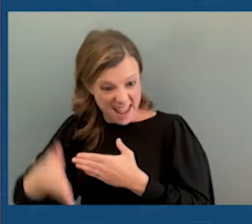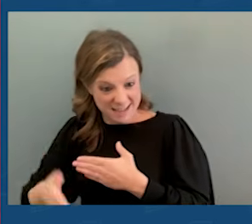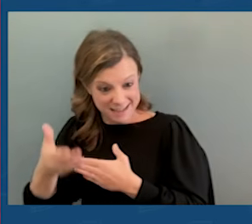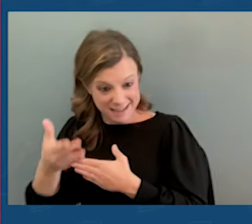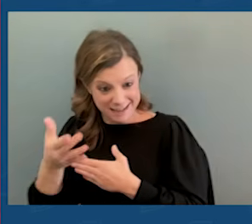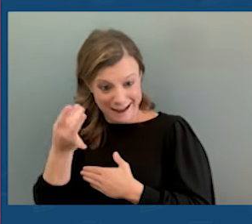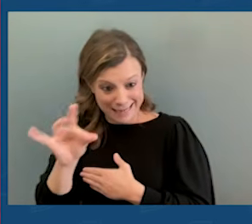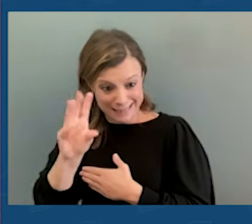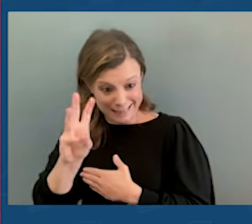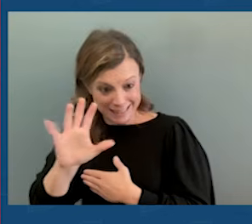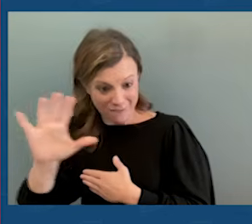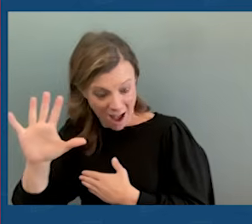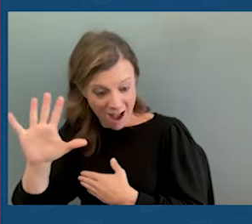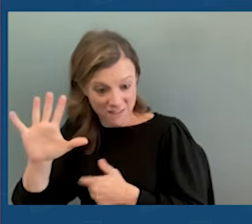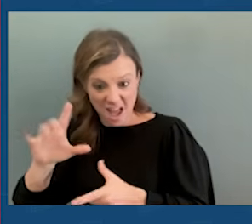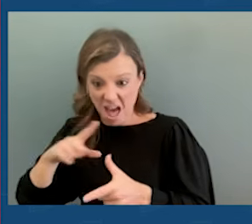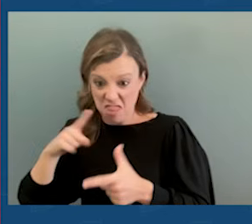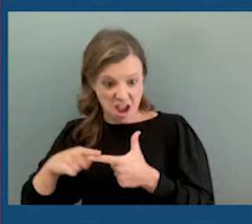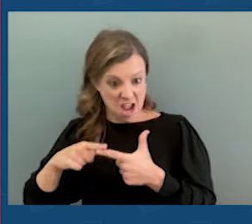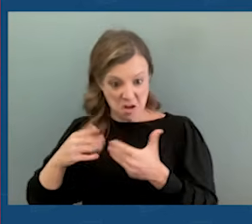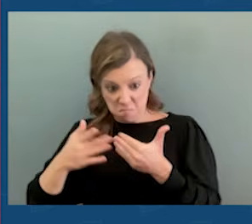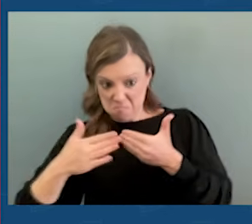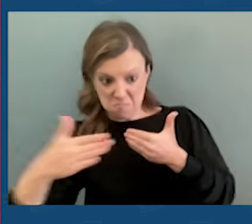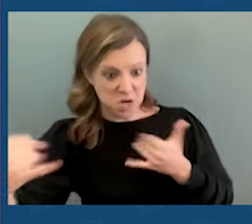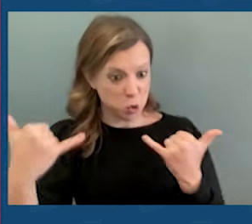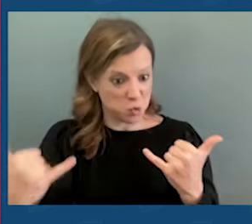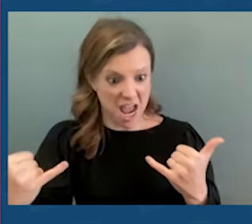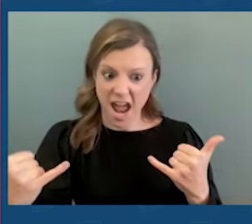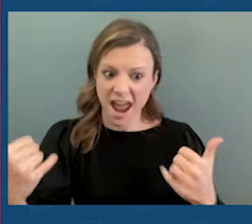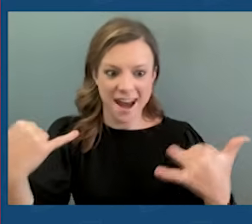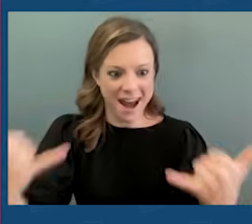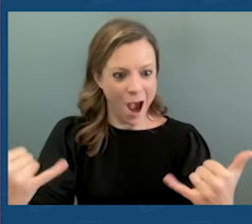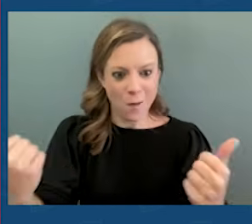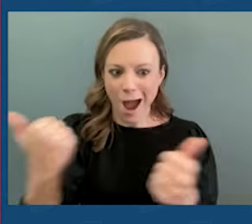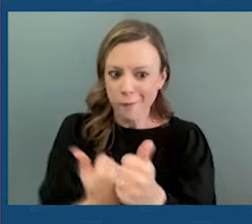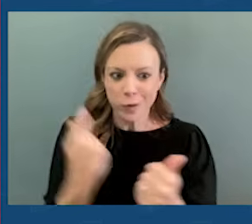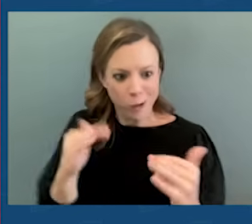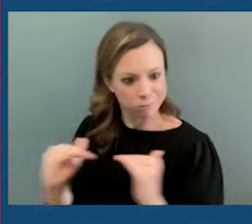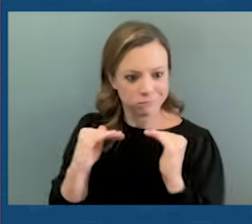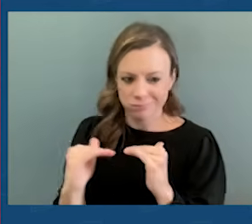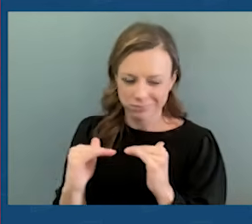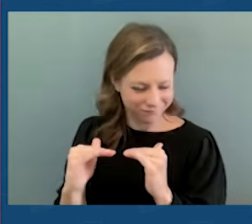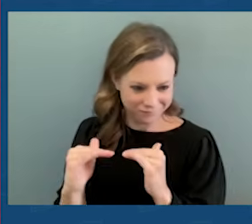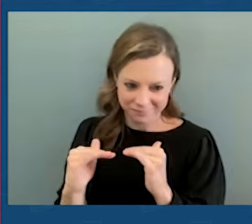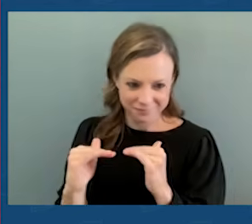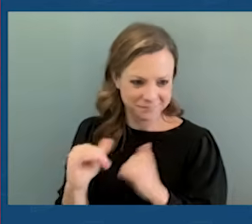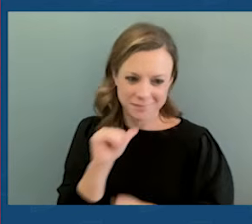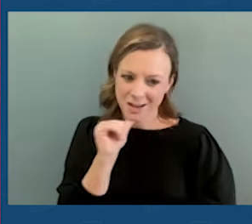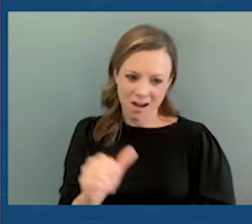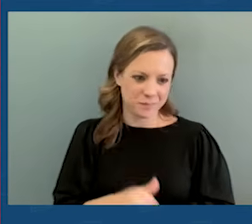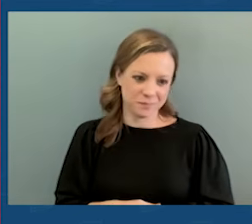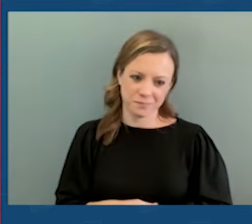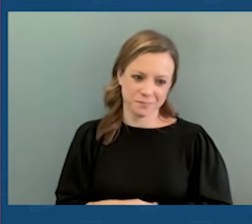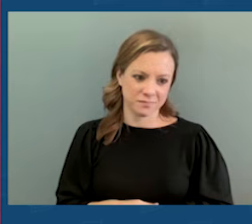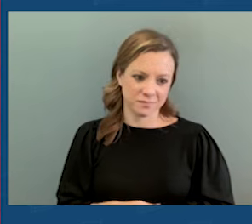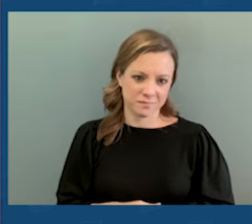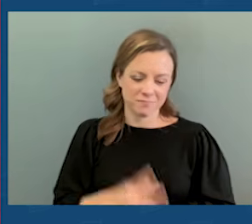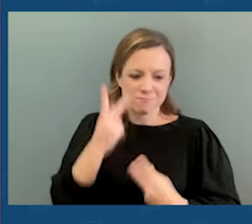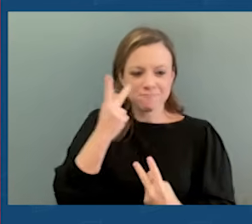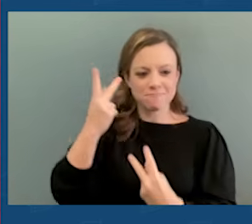fast forwarded today and everybody's equal. But that's not the case, at all. When you look at slavery and